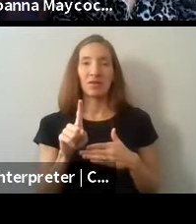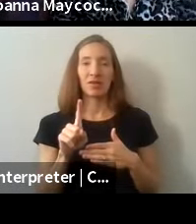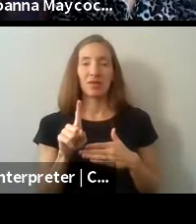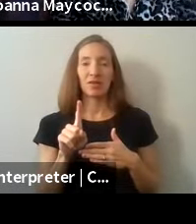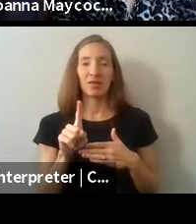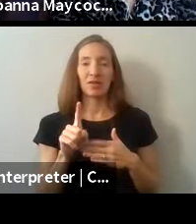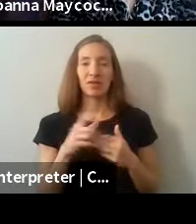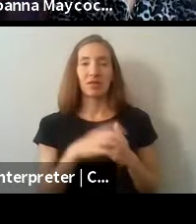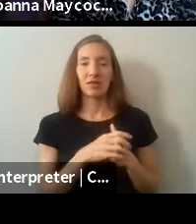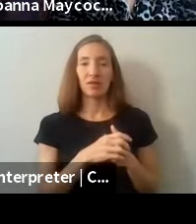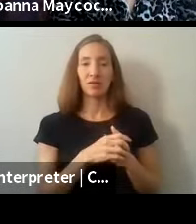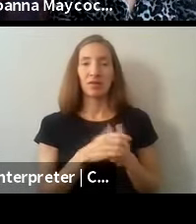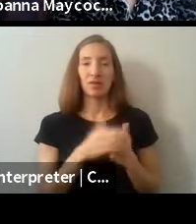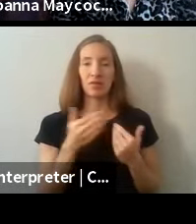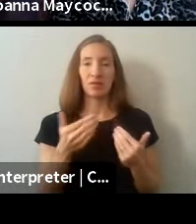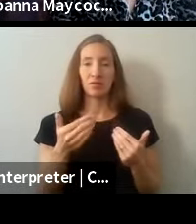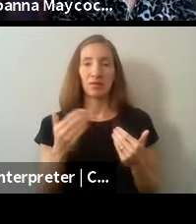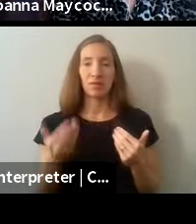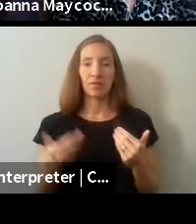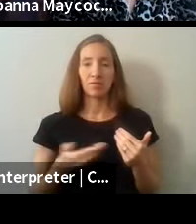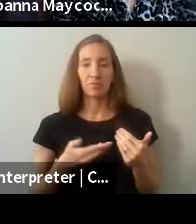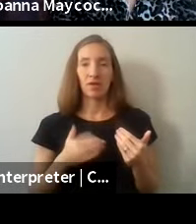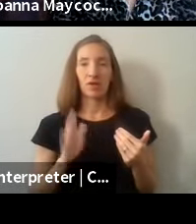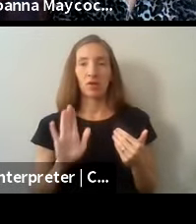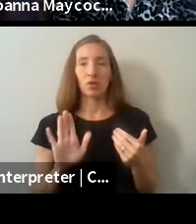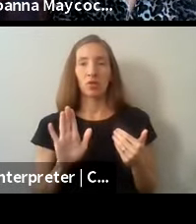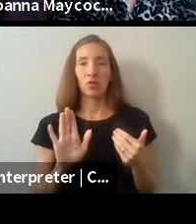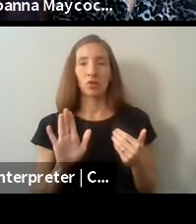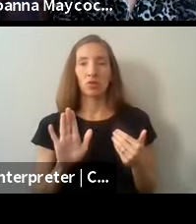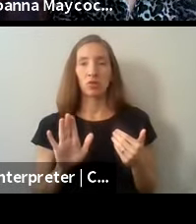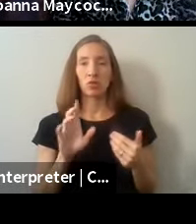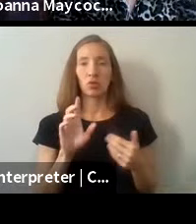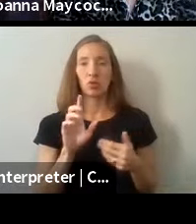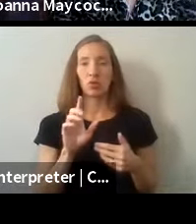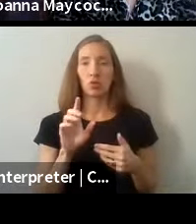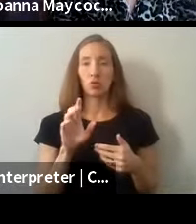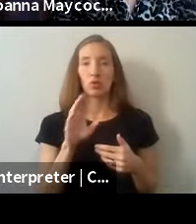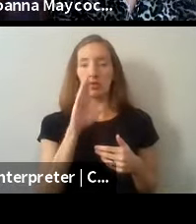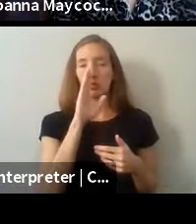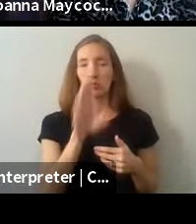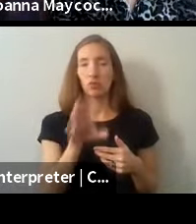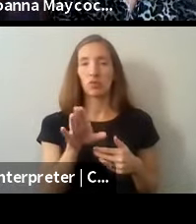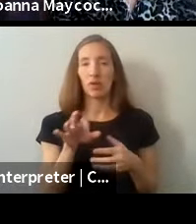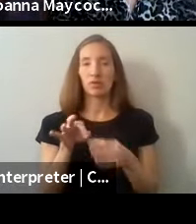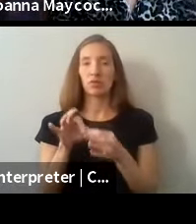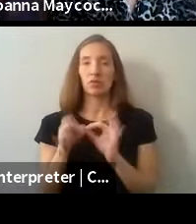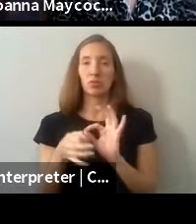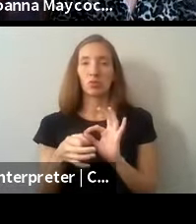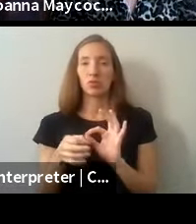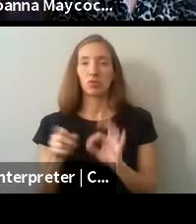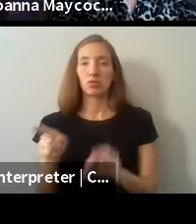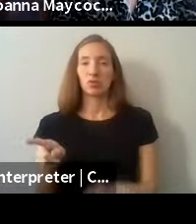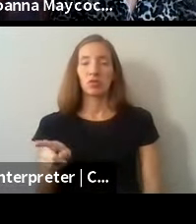May I invite you to turn off your direct interpretation